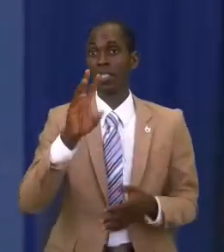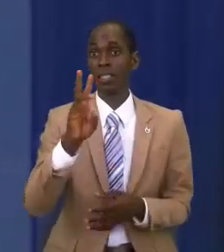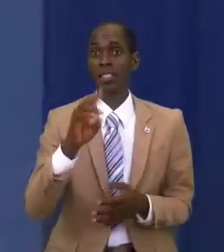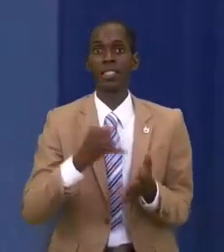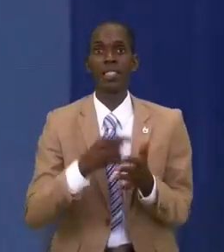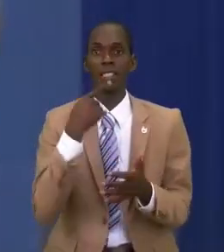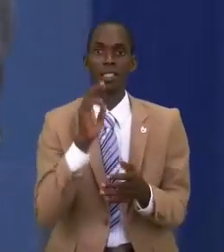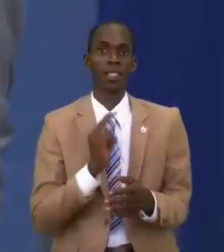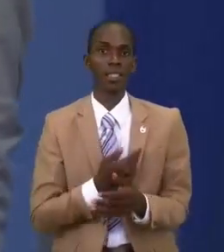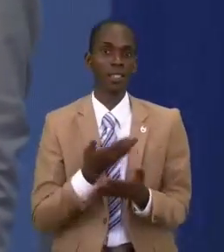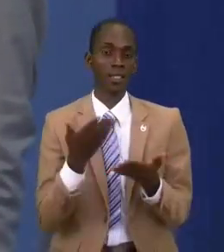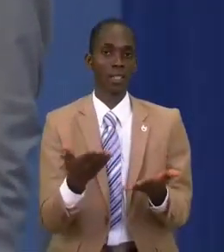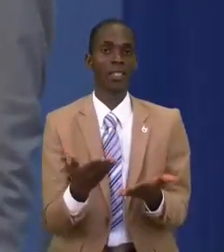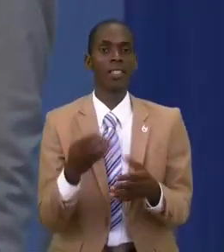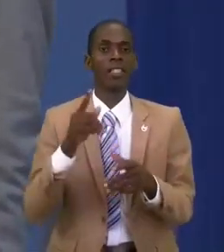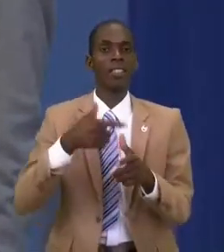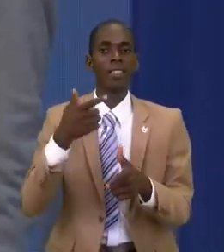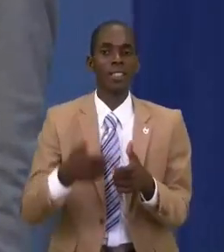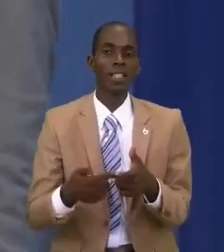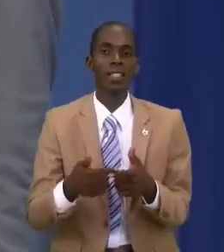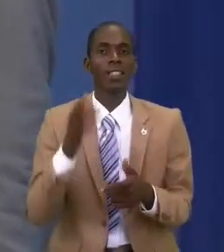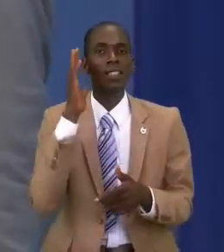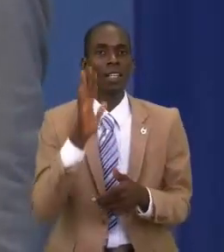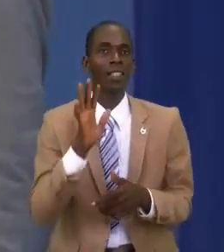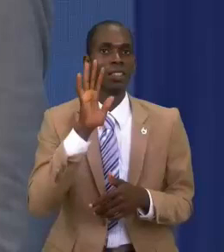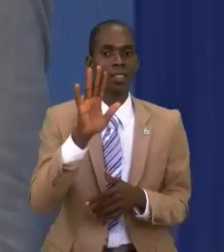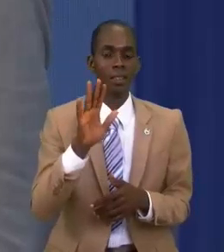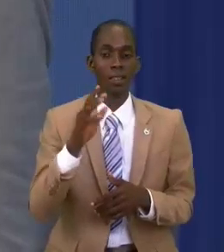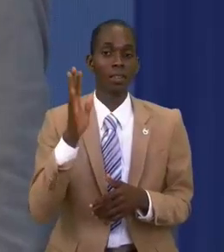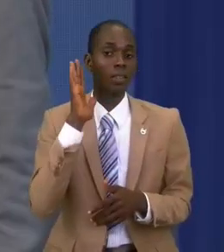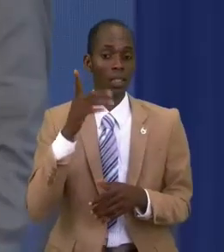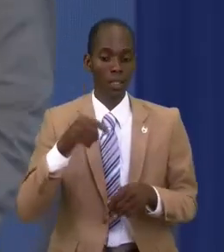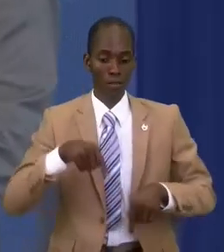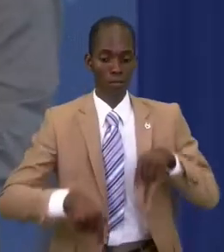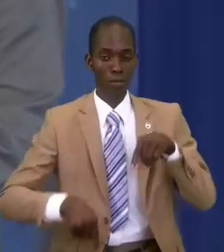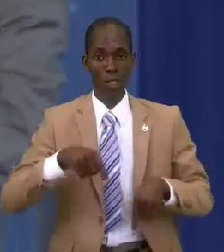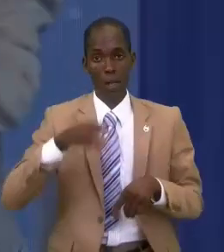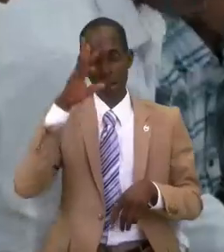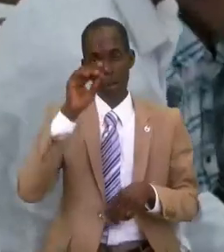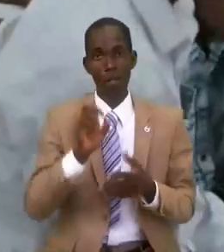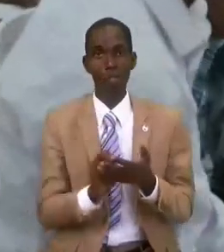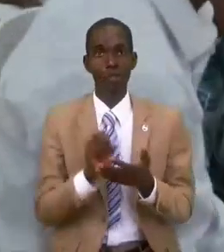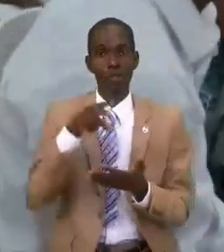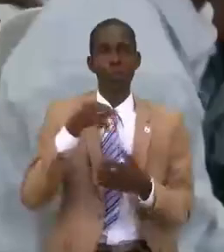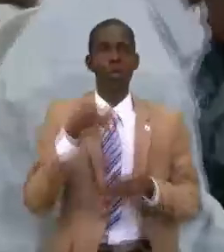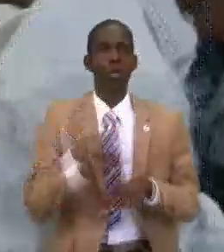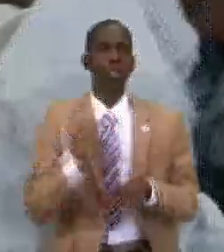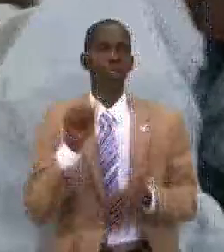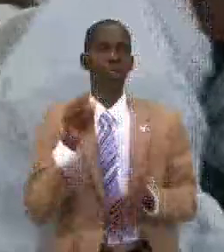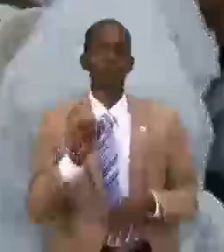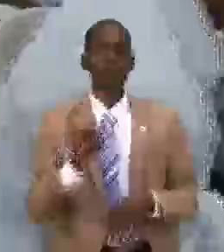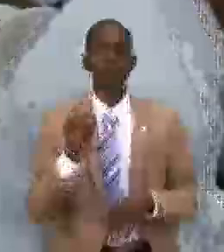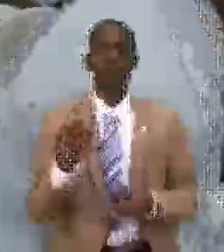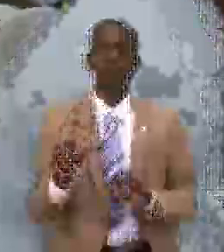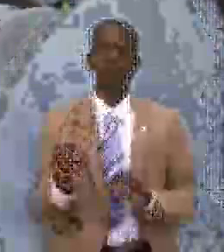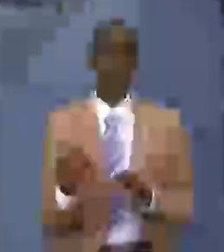the lame man leap as an hart. Amen. Amen. and the